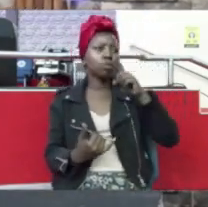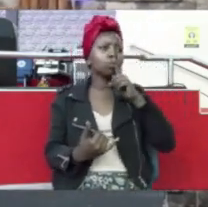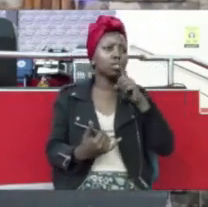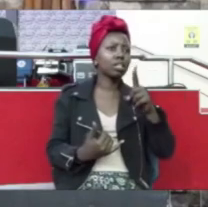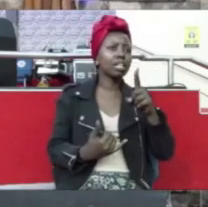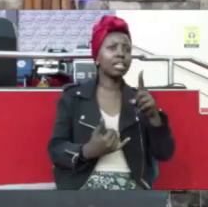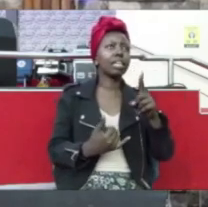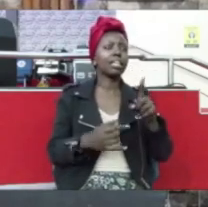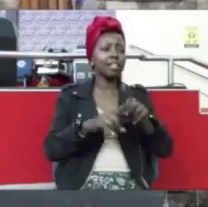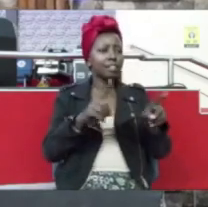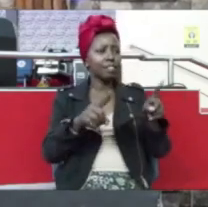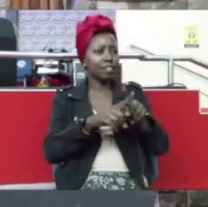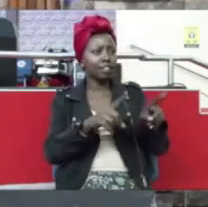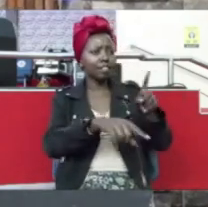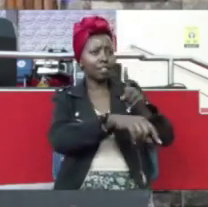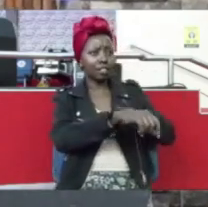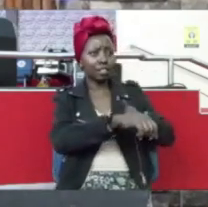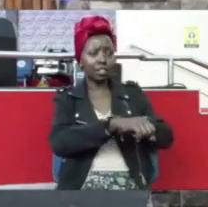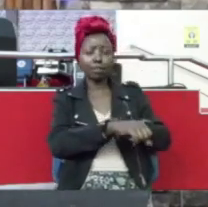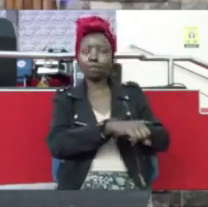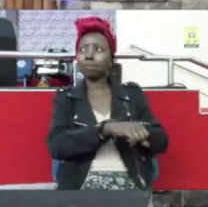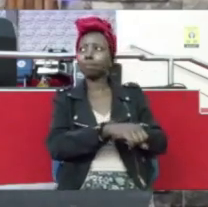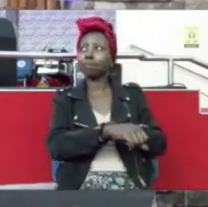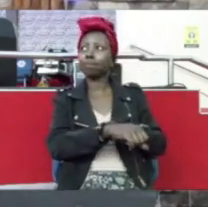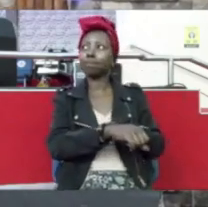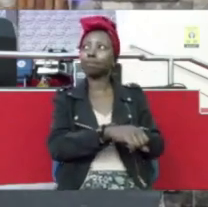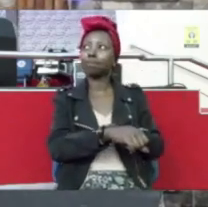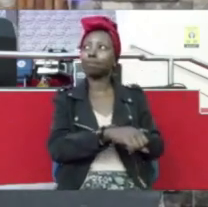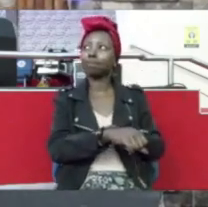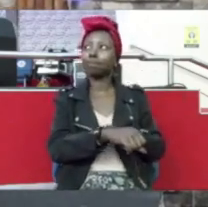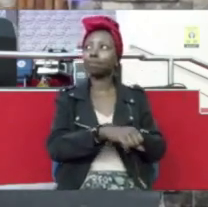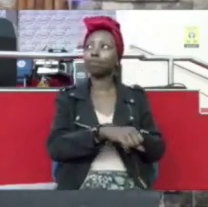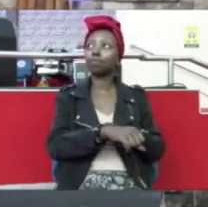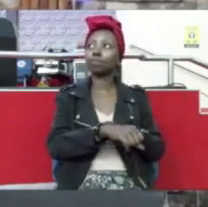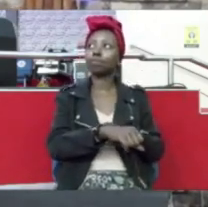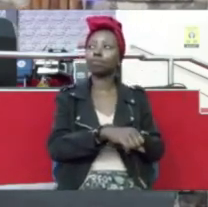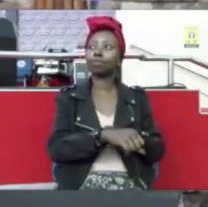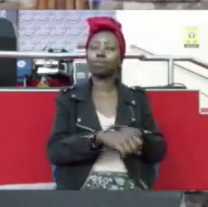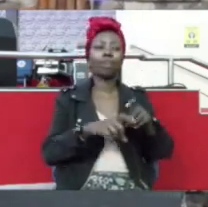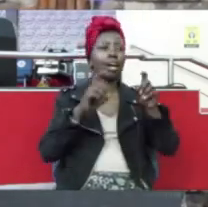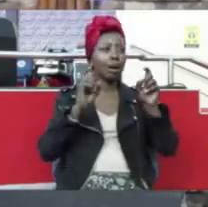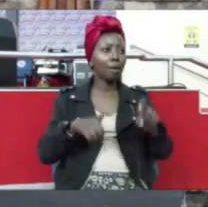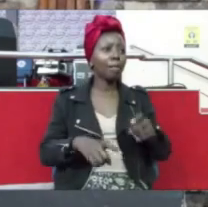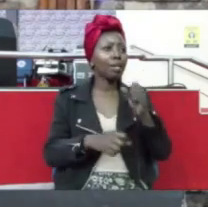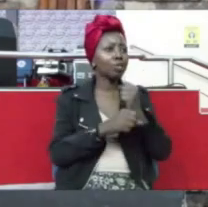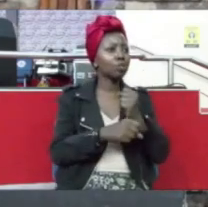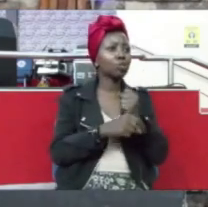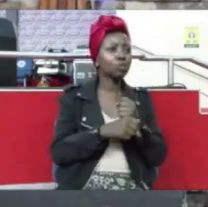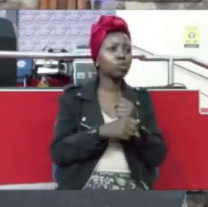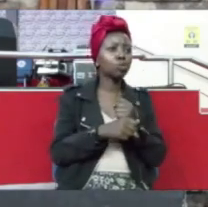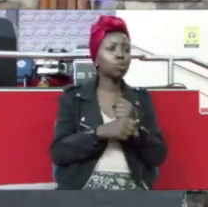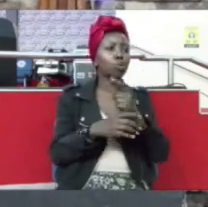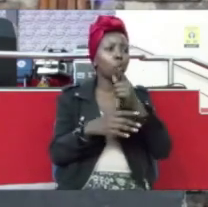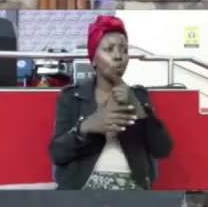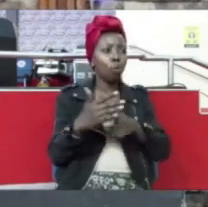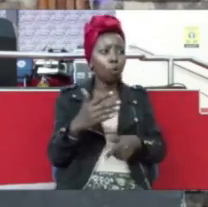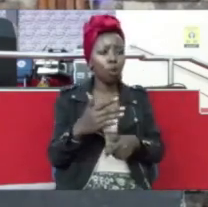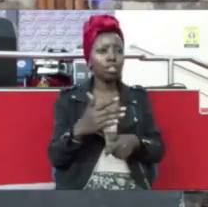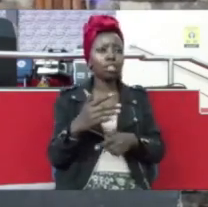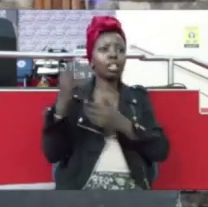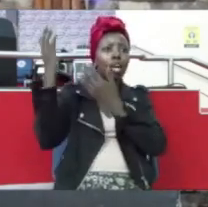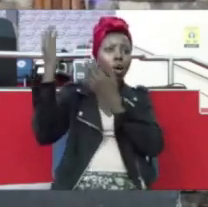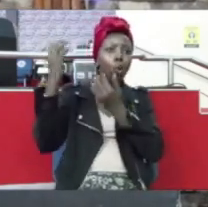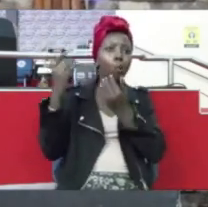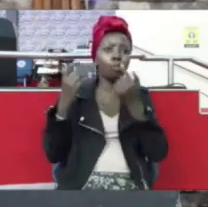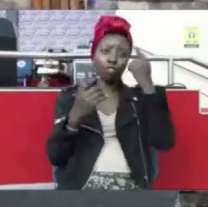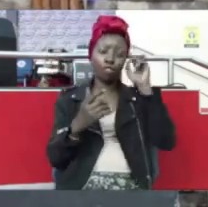those seasons, na hekima itatuarifu ya kwamba katika misimu hiyo, we need to do what is expected of us during every season. Tunastahili